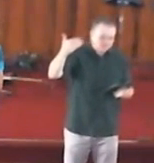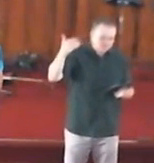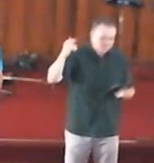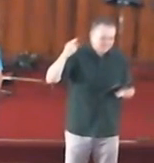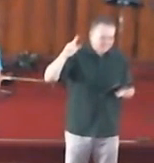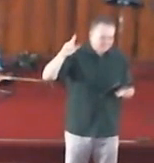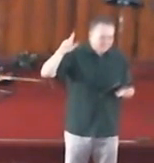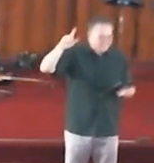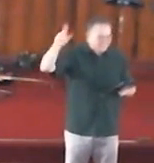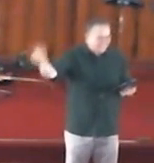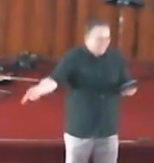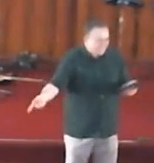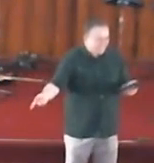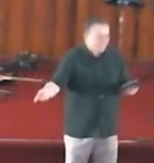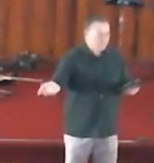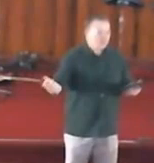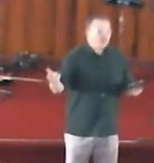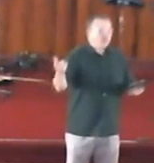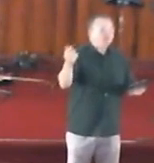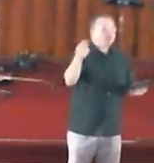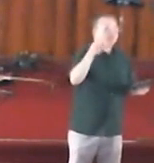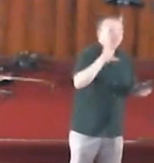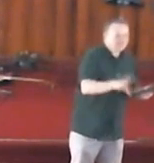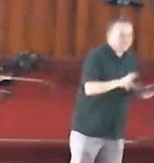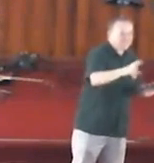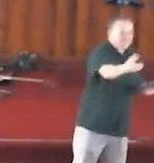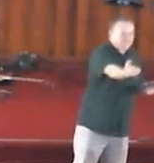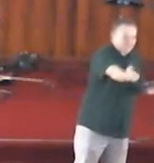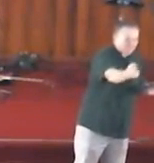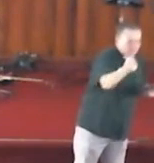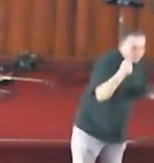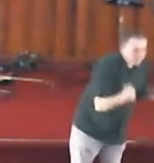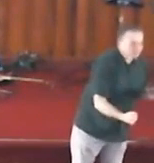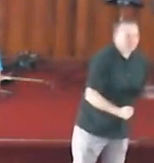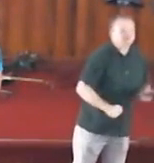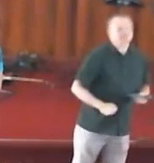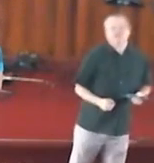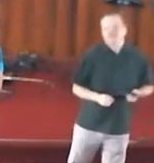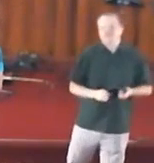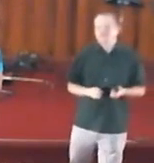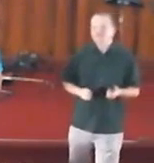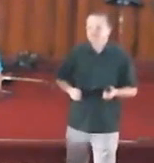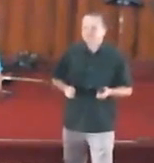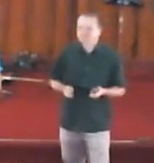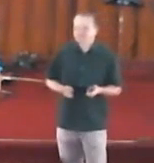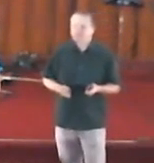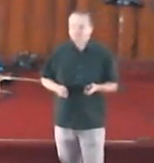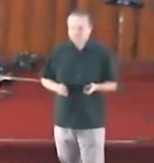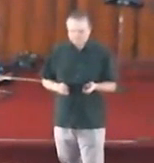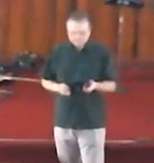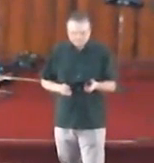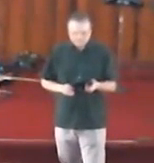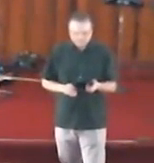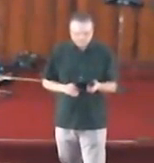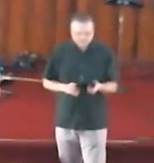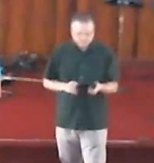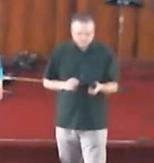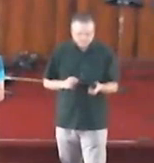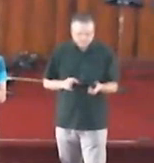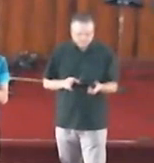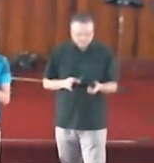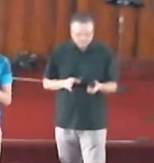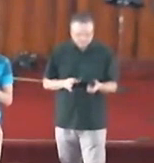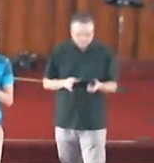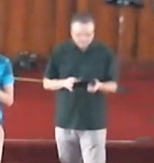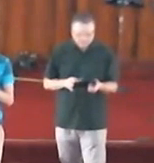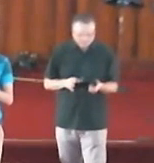las obras que demanda la ley o por la fe en que aceptaron el mensaje? He asks them, did you receive the Spirit